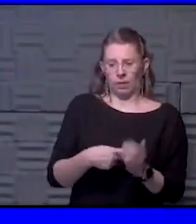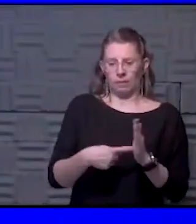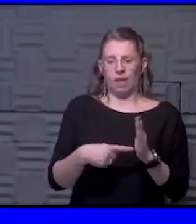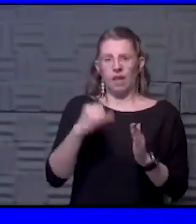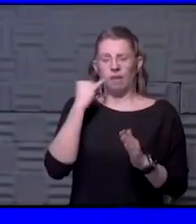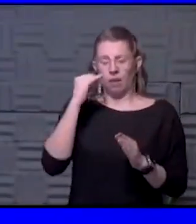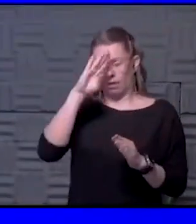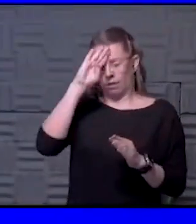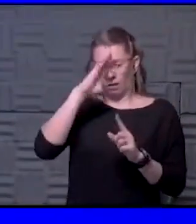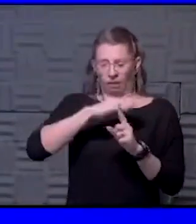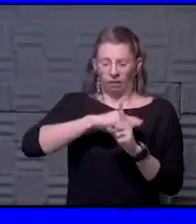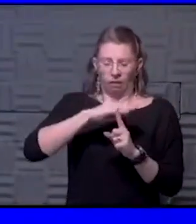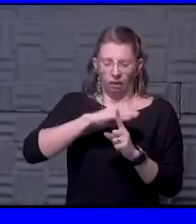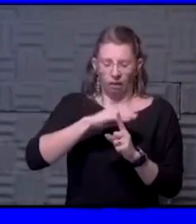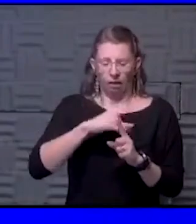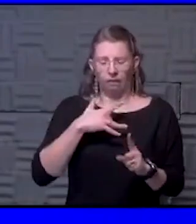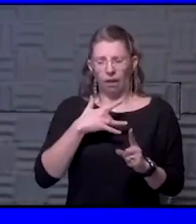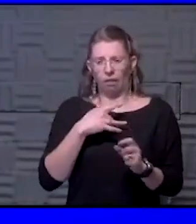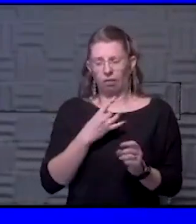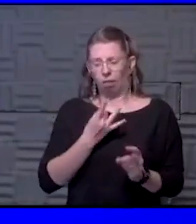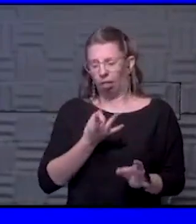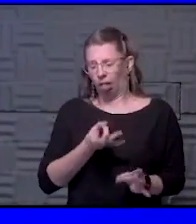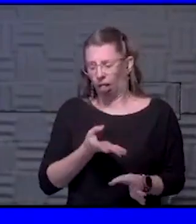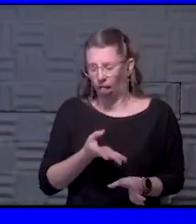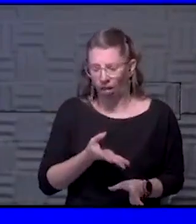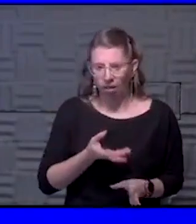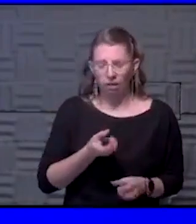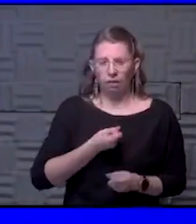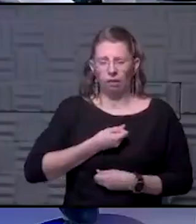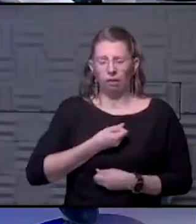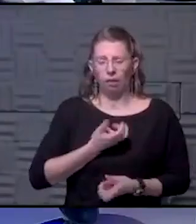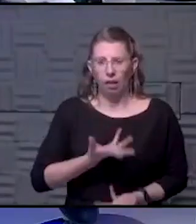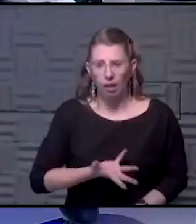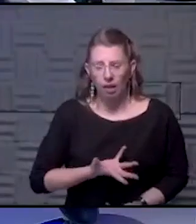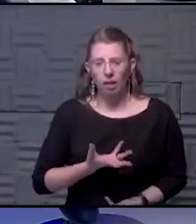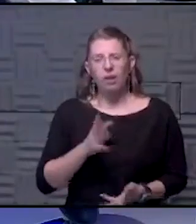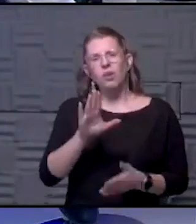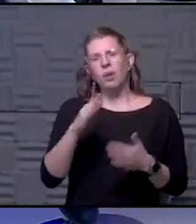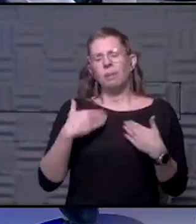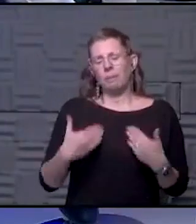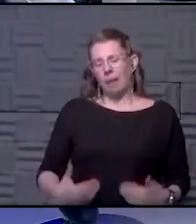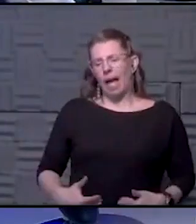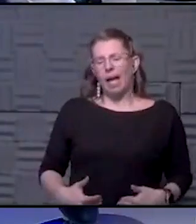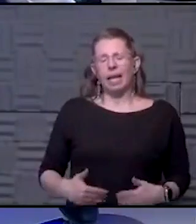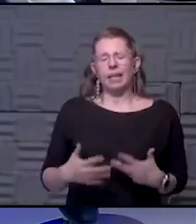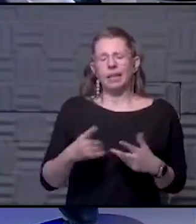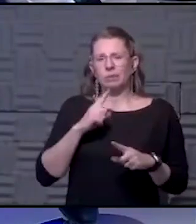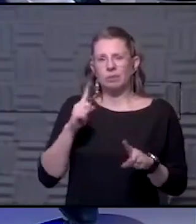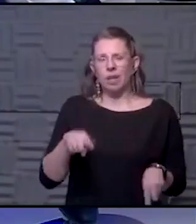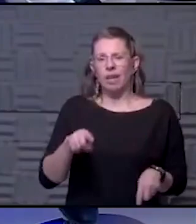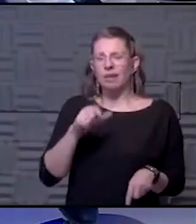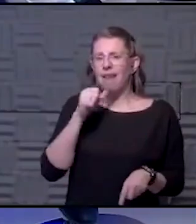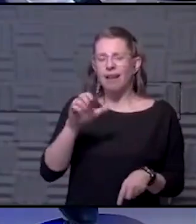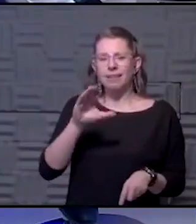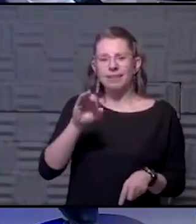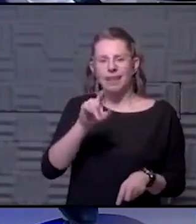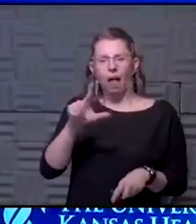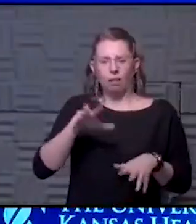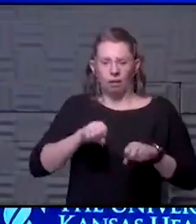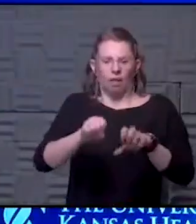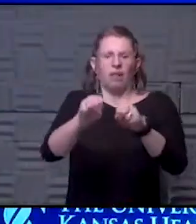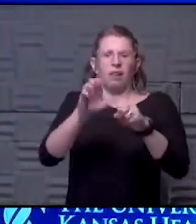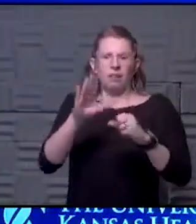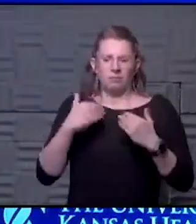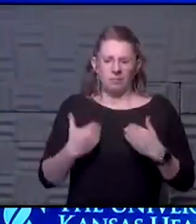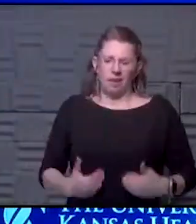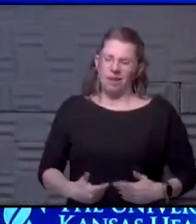big fevers, feeling miserable, totally fatigued, then maybe. Plus, that's a systemic response. You don't really have cellular invasion like you do with SARS-CoV-2. So I think